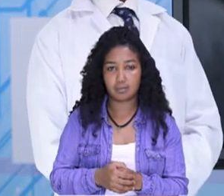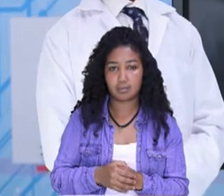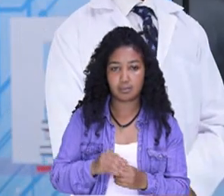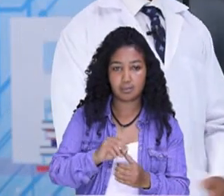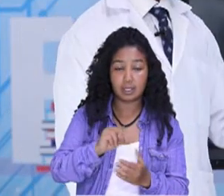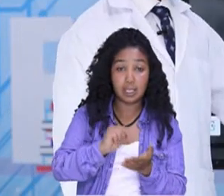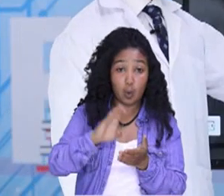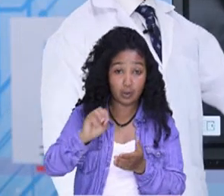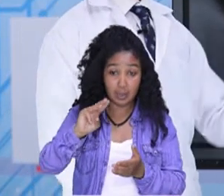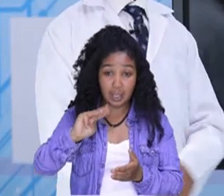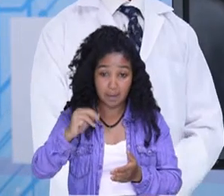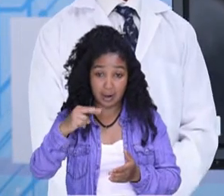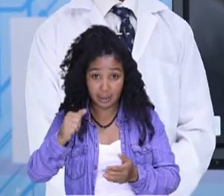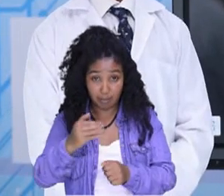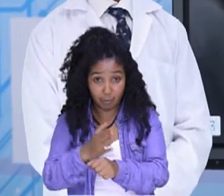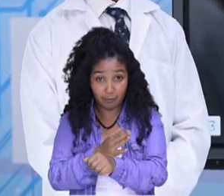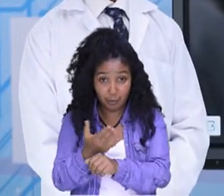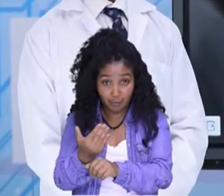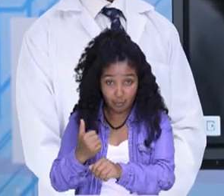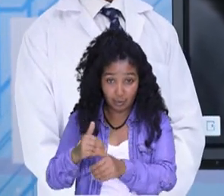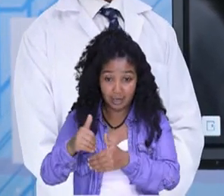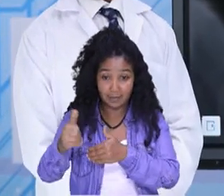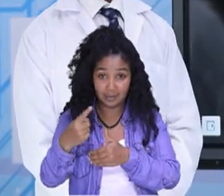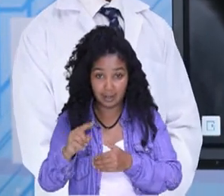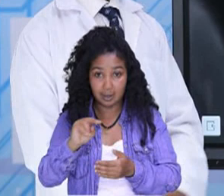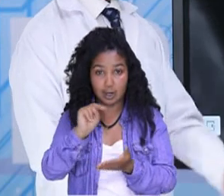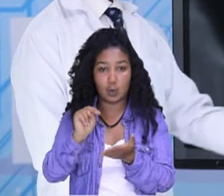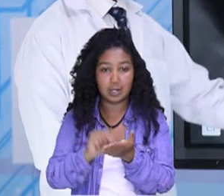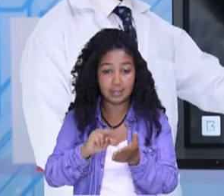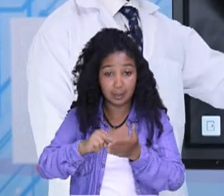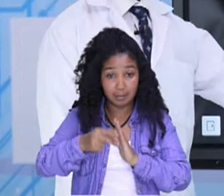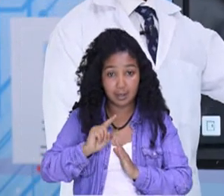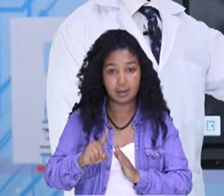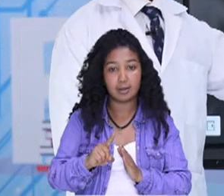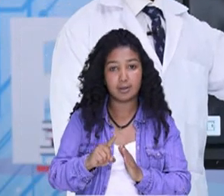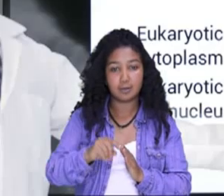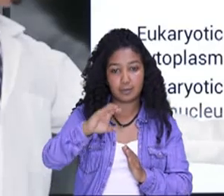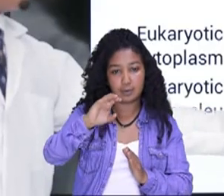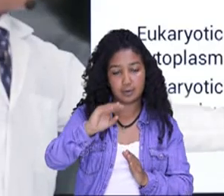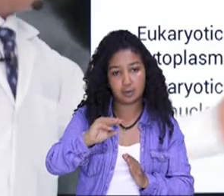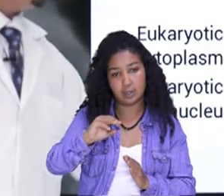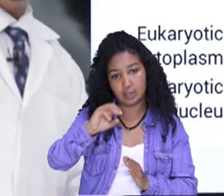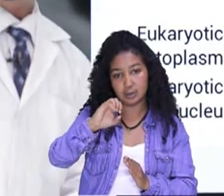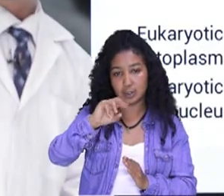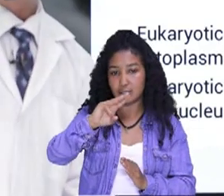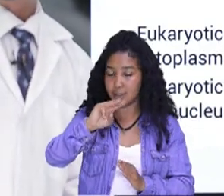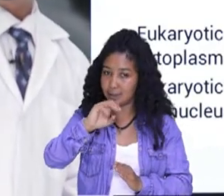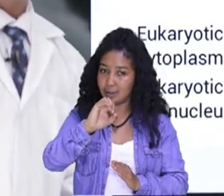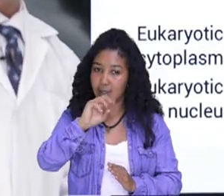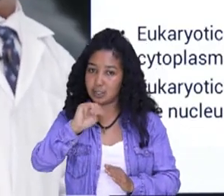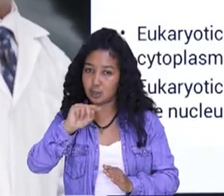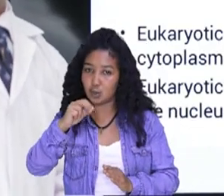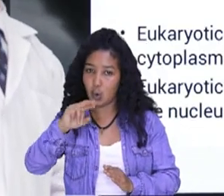Eukaryotic mRNA is modified before leaving the nucleus. That means introns are